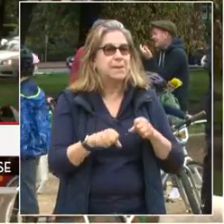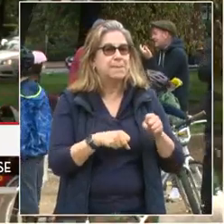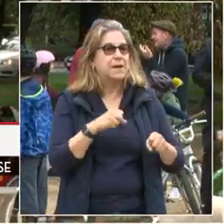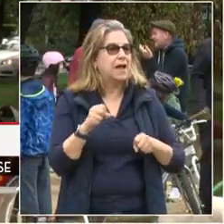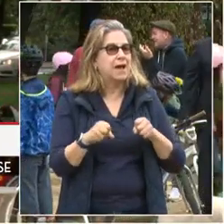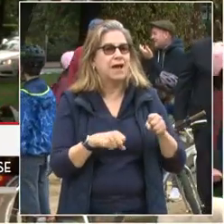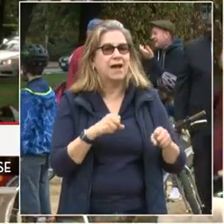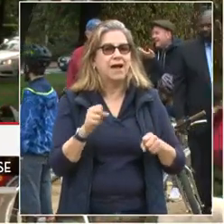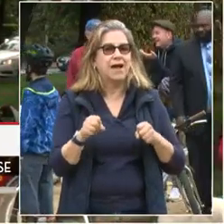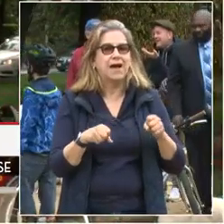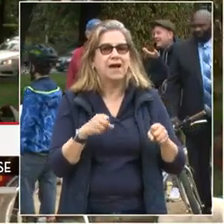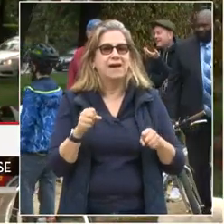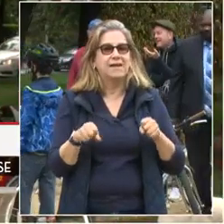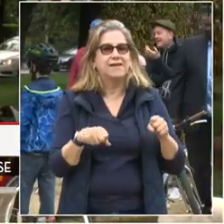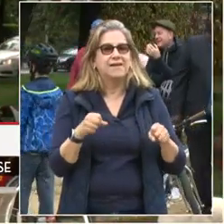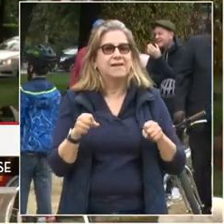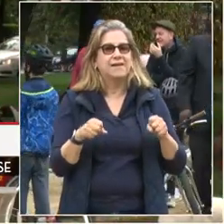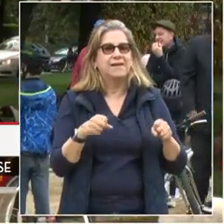here.